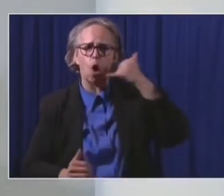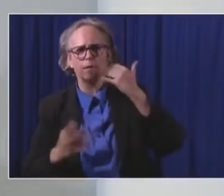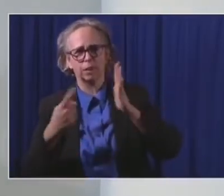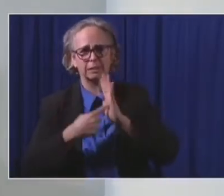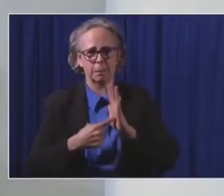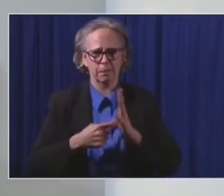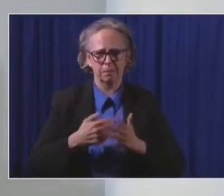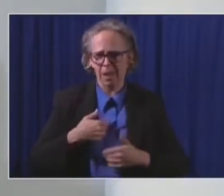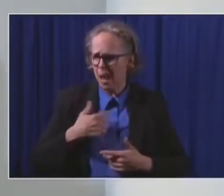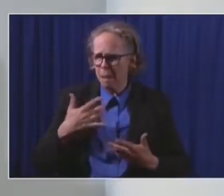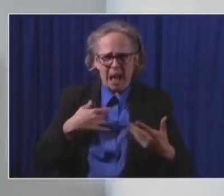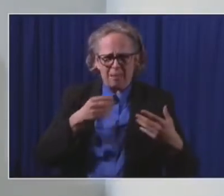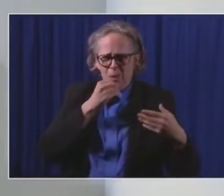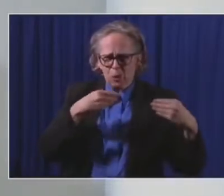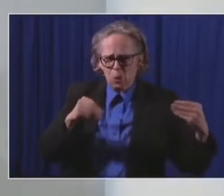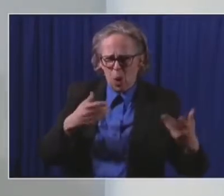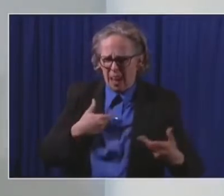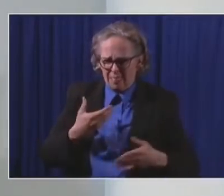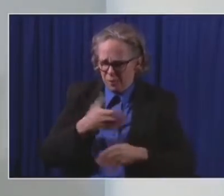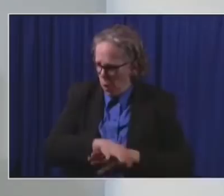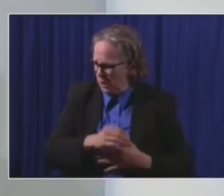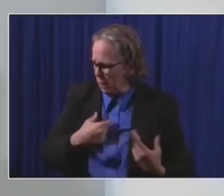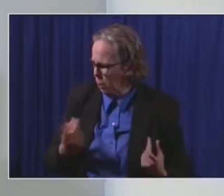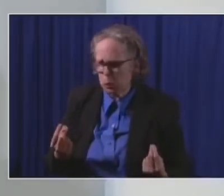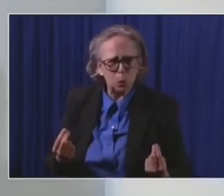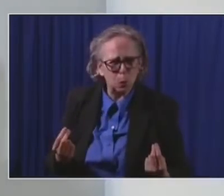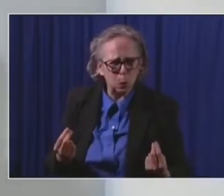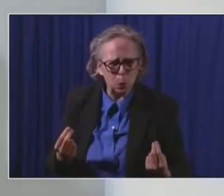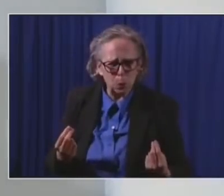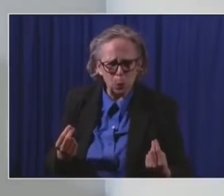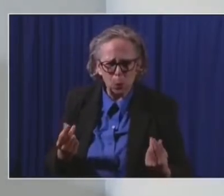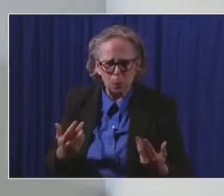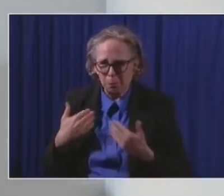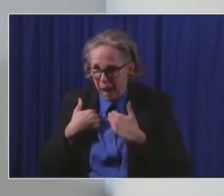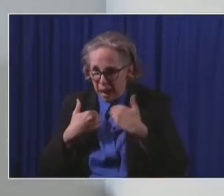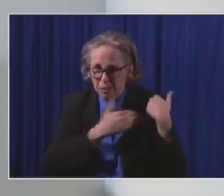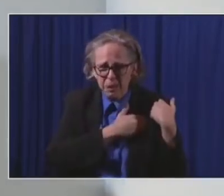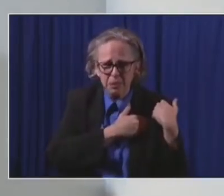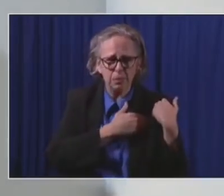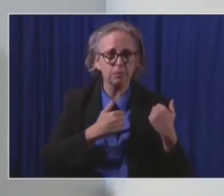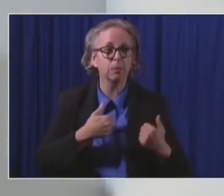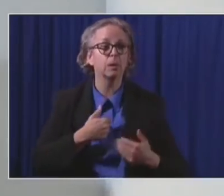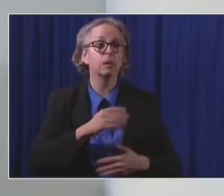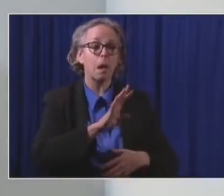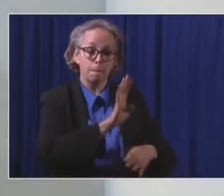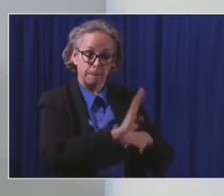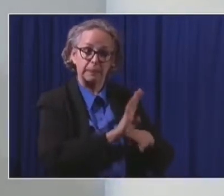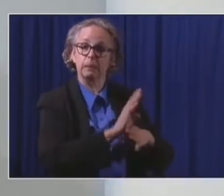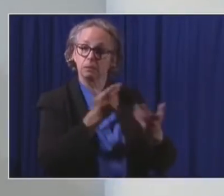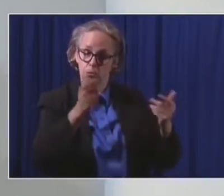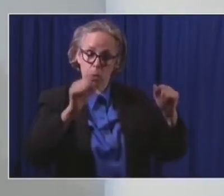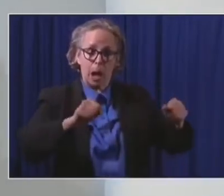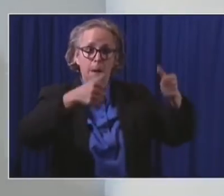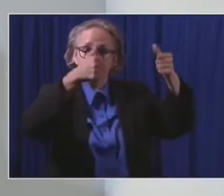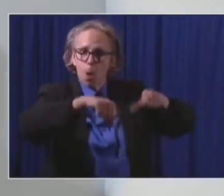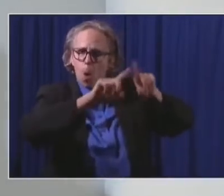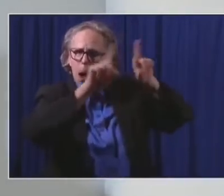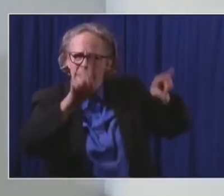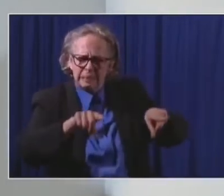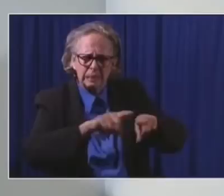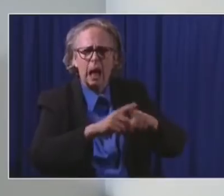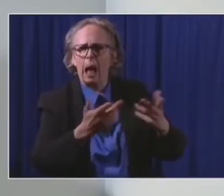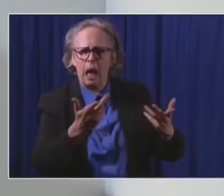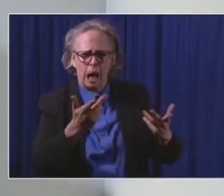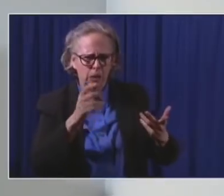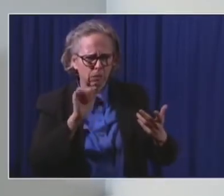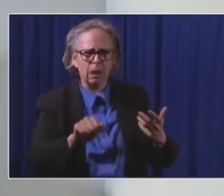you understand what my goal of that comment was, is that we get calls from businesses who say, okay, I'm a grocery store, do I have to enforce this?